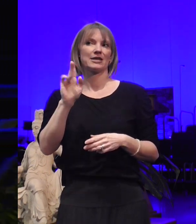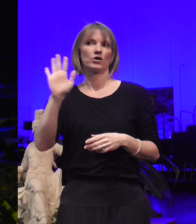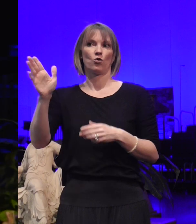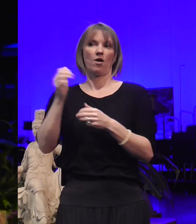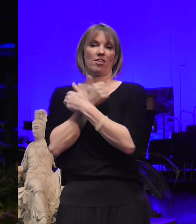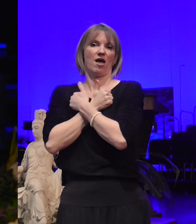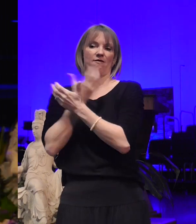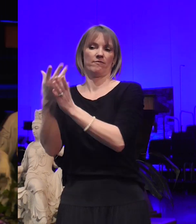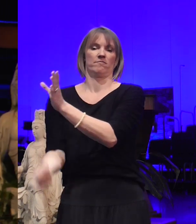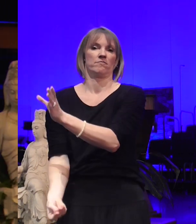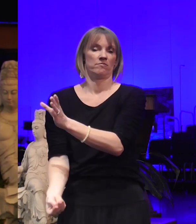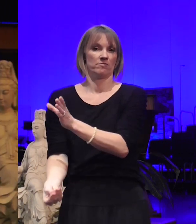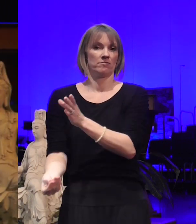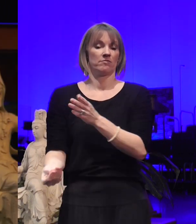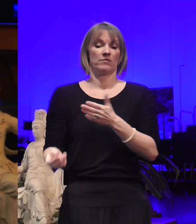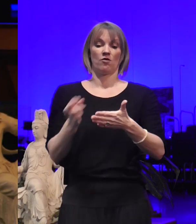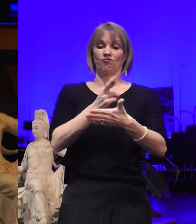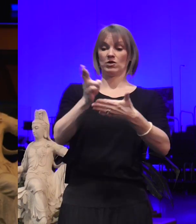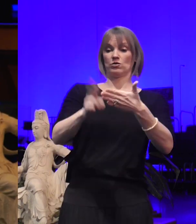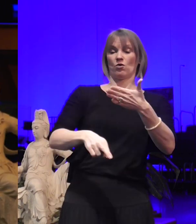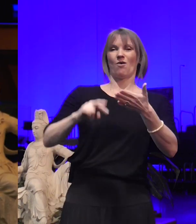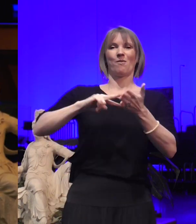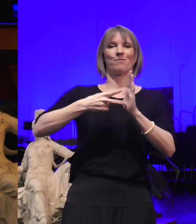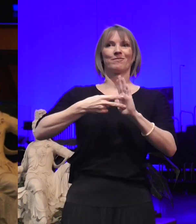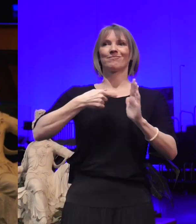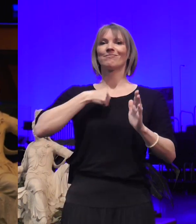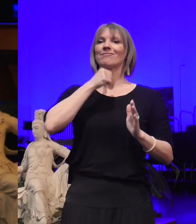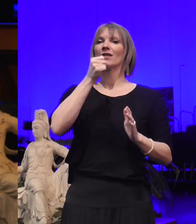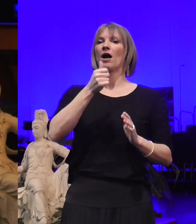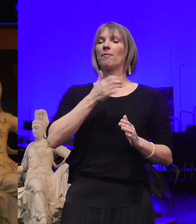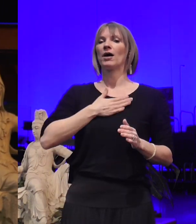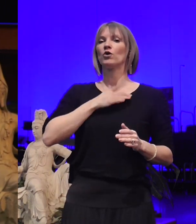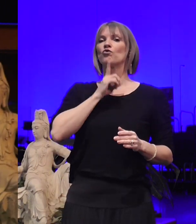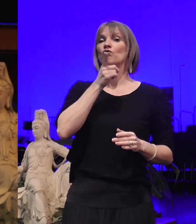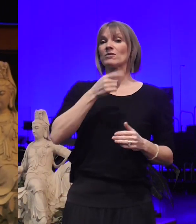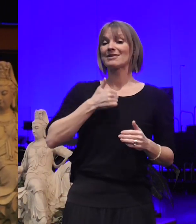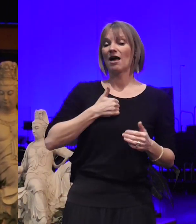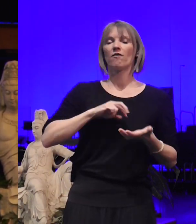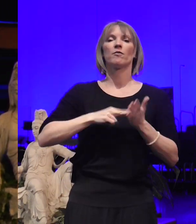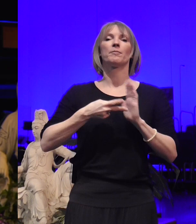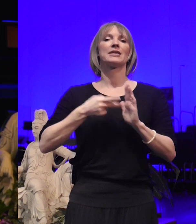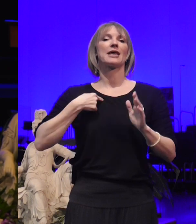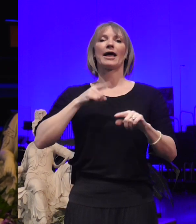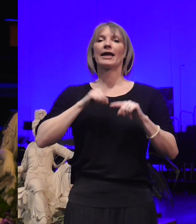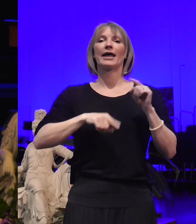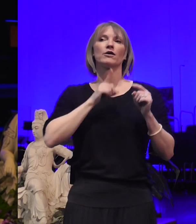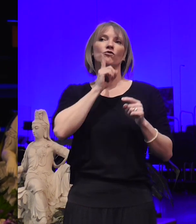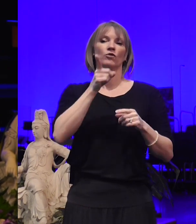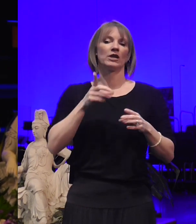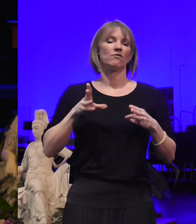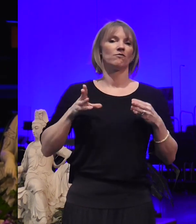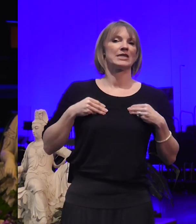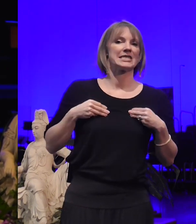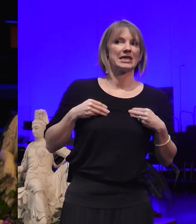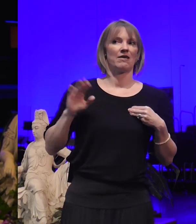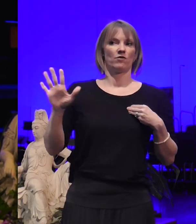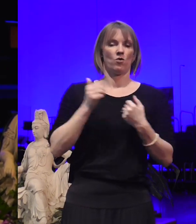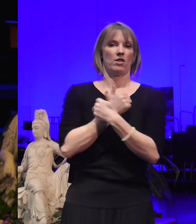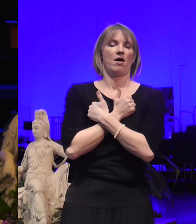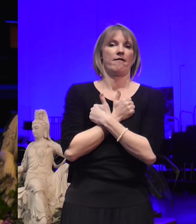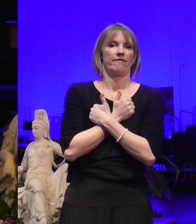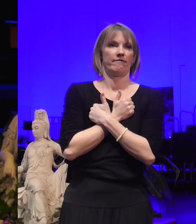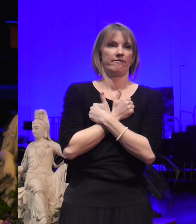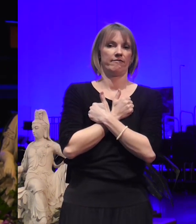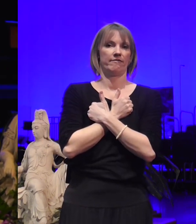And as a result of that, because I'm not being my true self, I can't truly receive or take in your love.